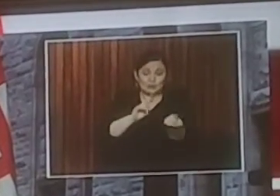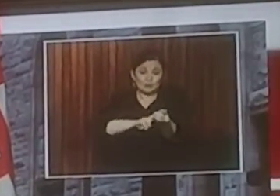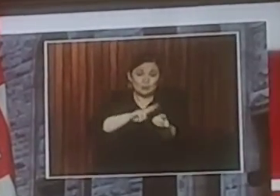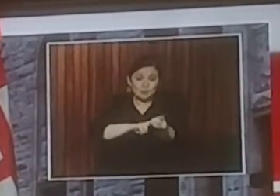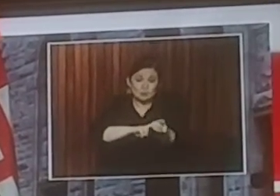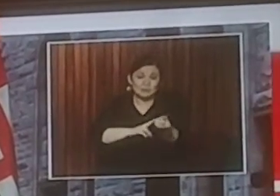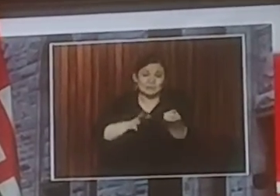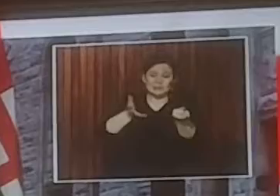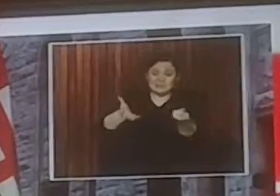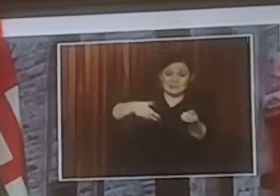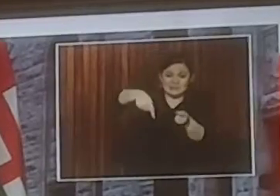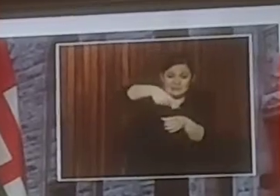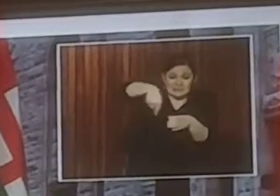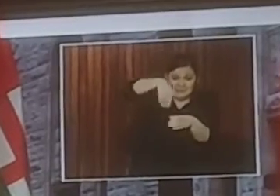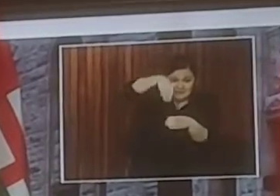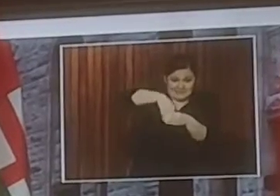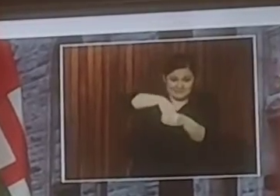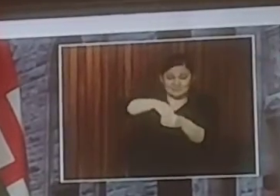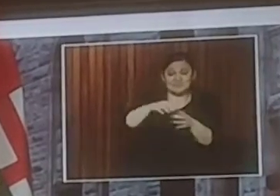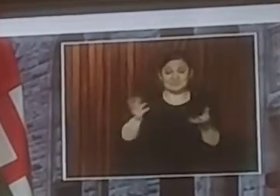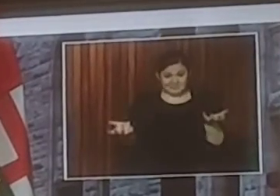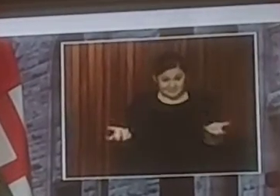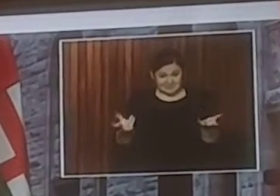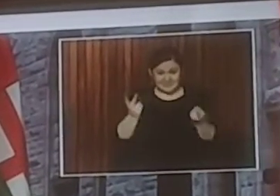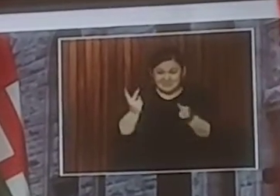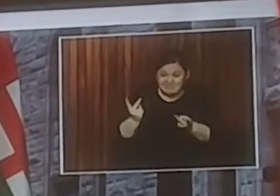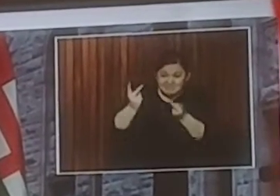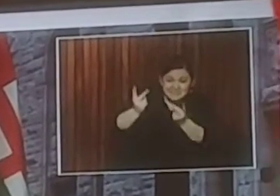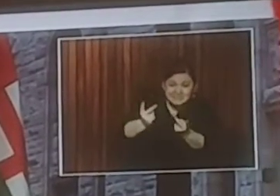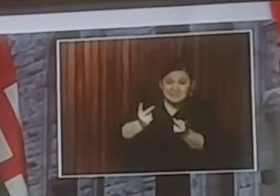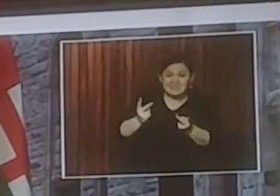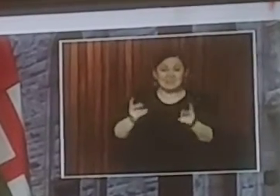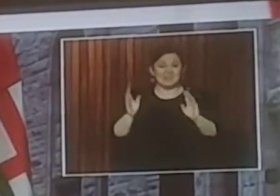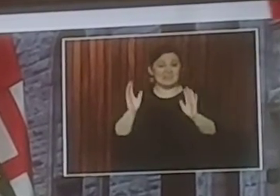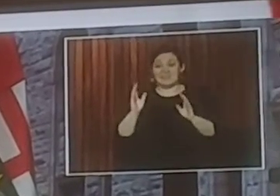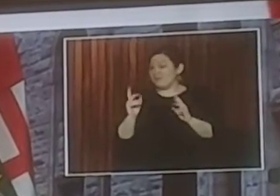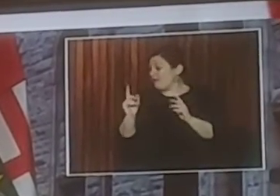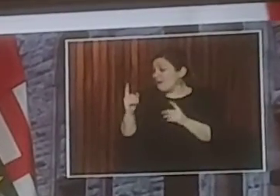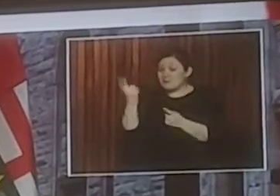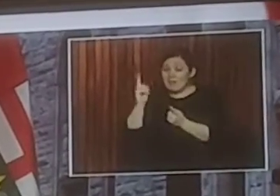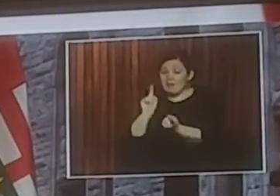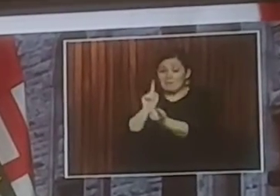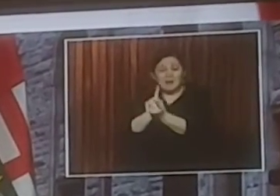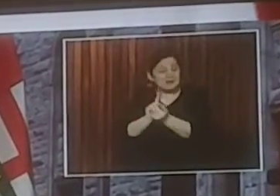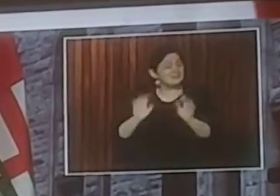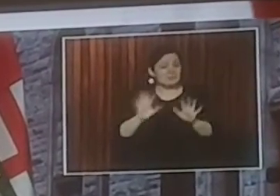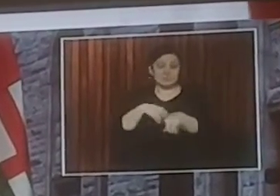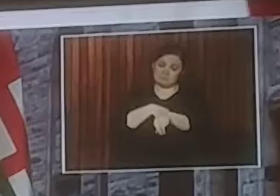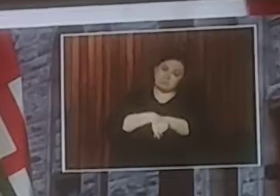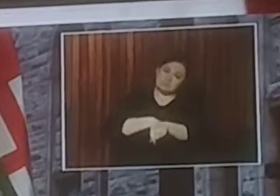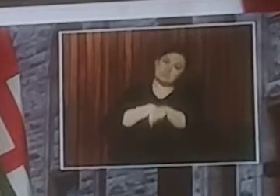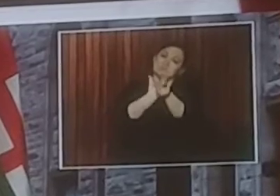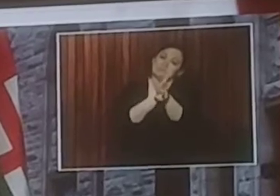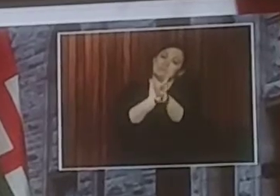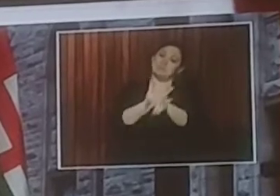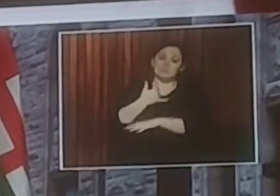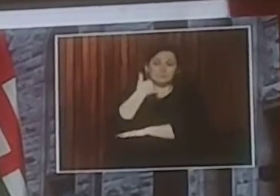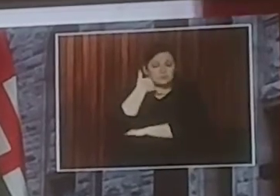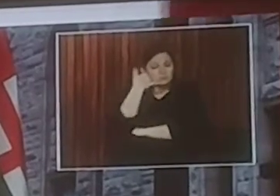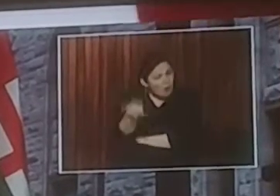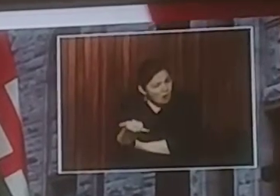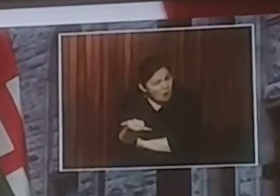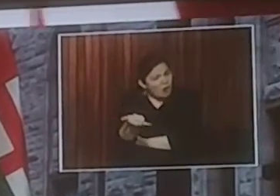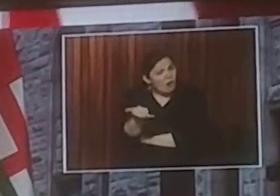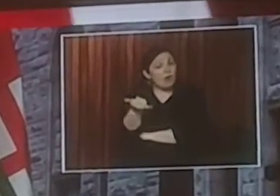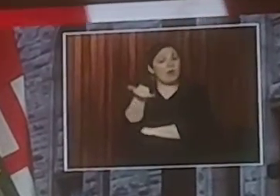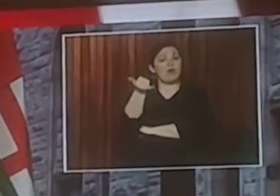of allowing visitation by virtual means to keep connectivity, because we want to make it as empathetic as possible, but that means we need everybody to